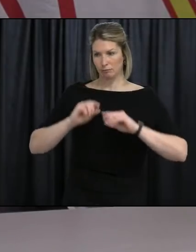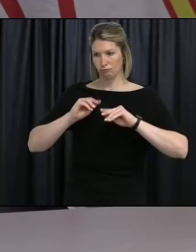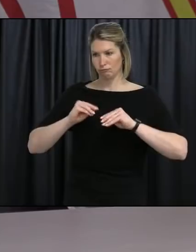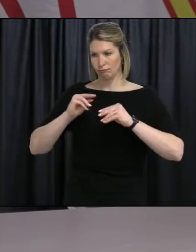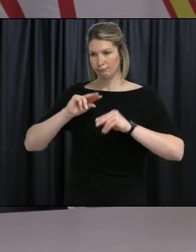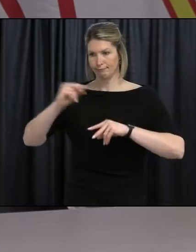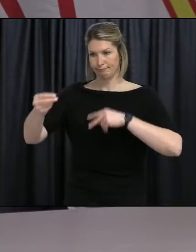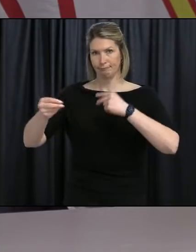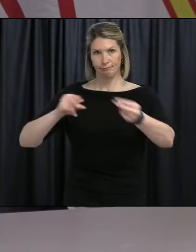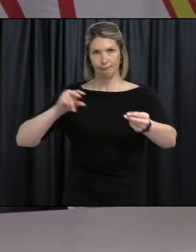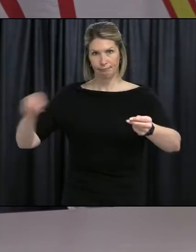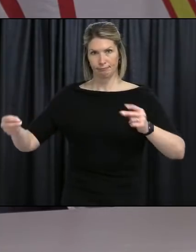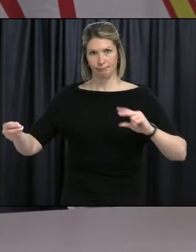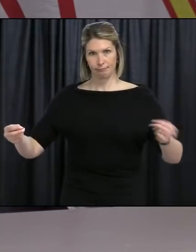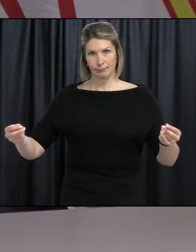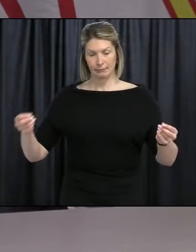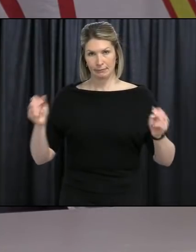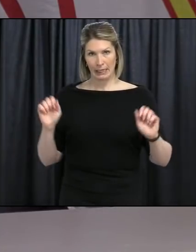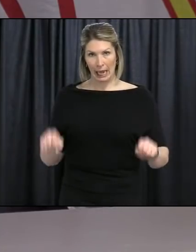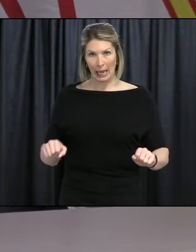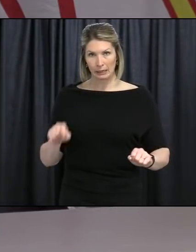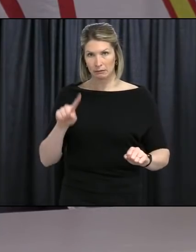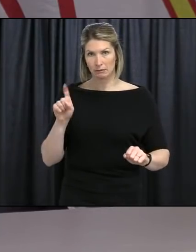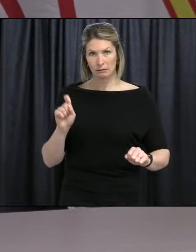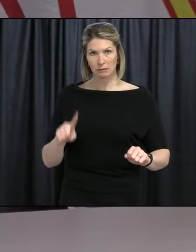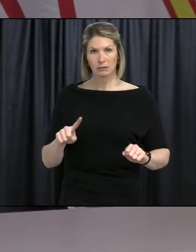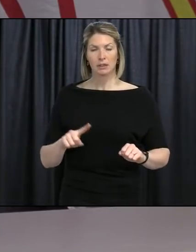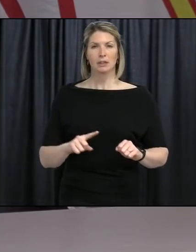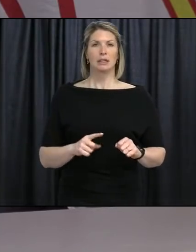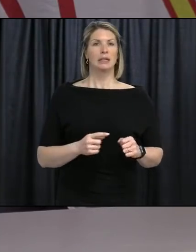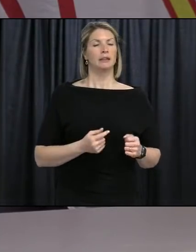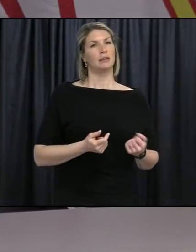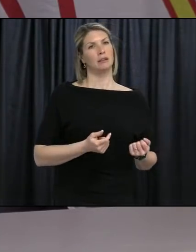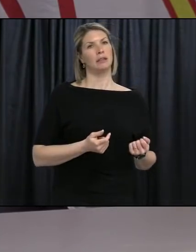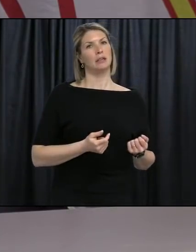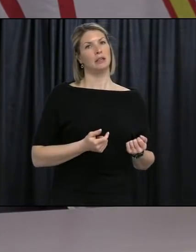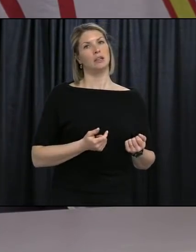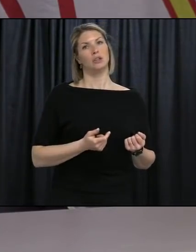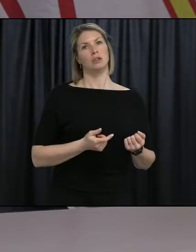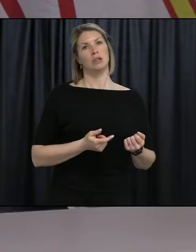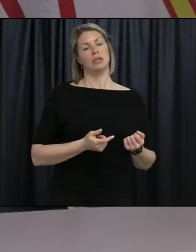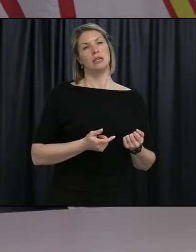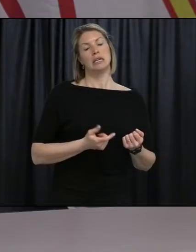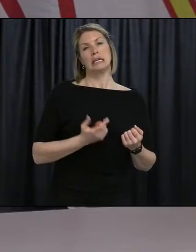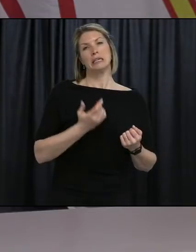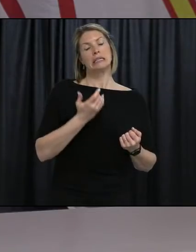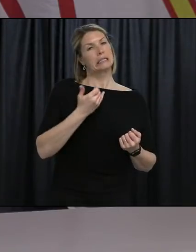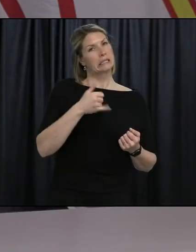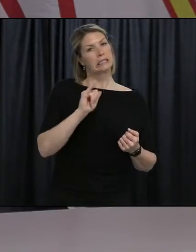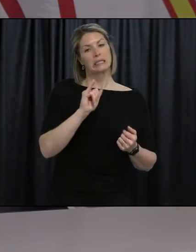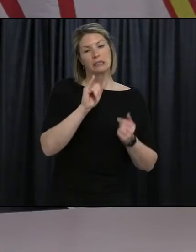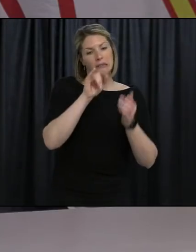restrictions. Yeah, the information is still ongoing, or the investigation, I